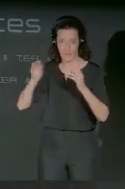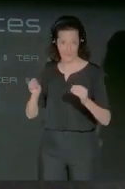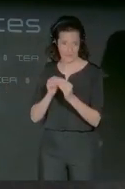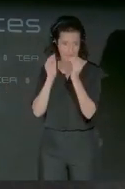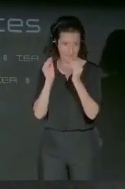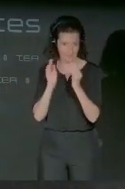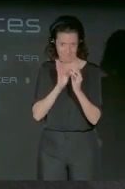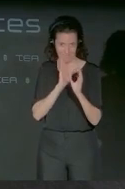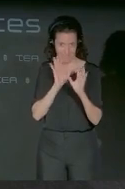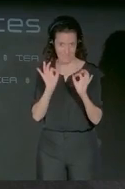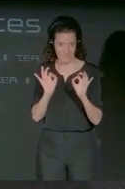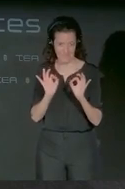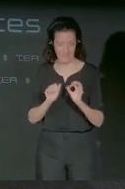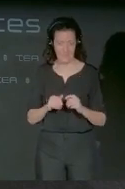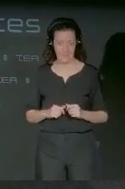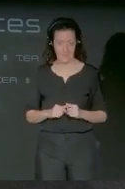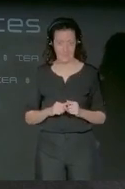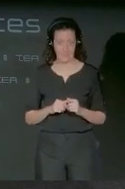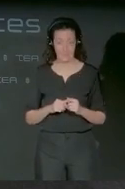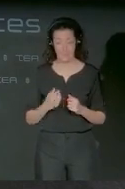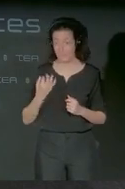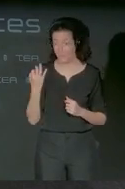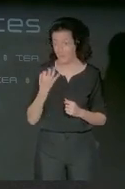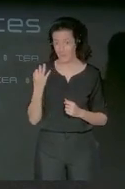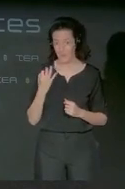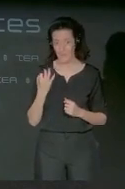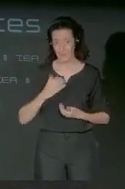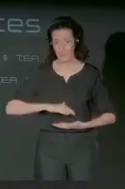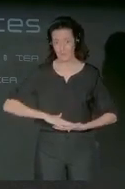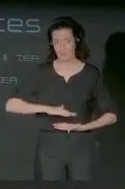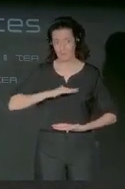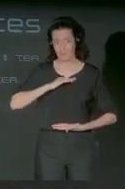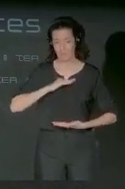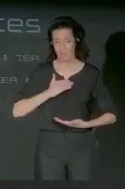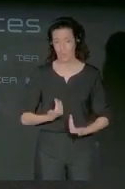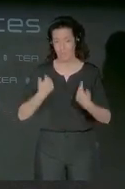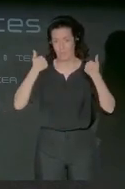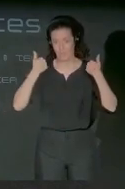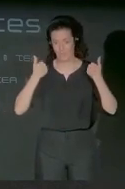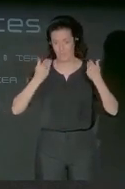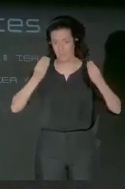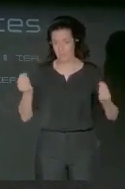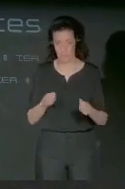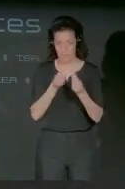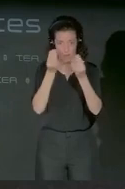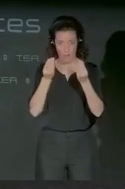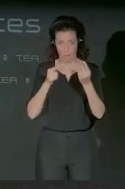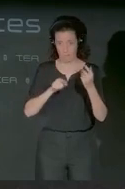skills, which comes down to JP's much more detailed point on